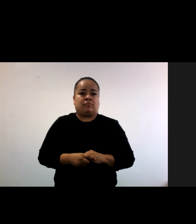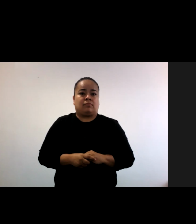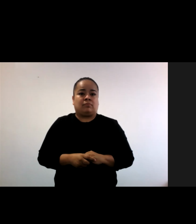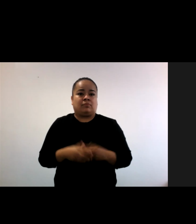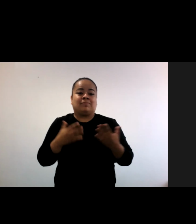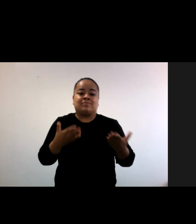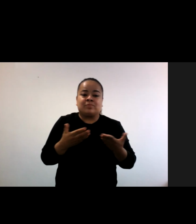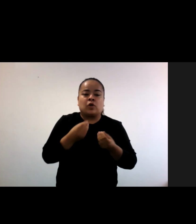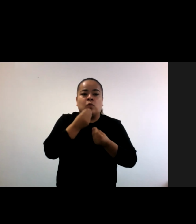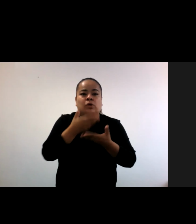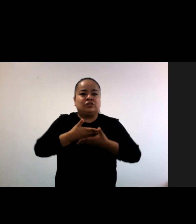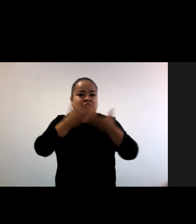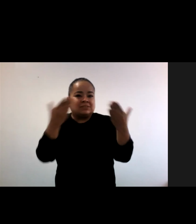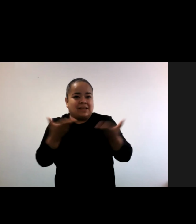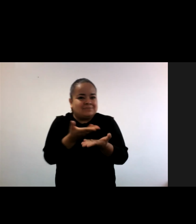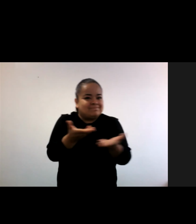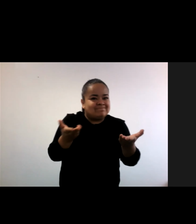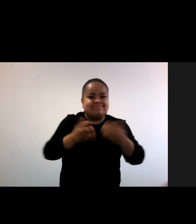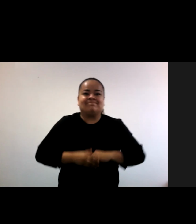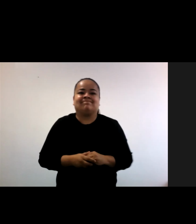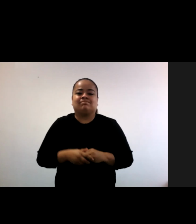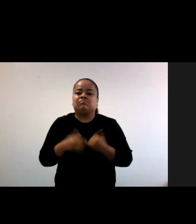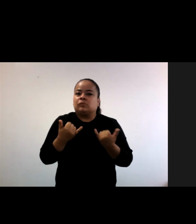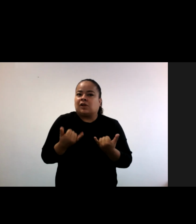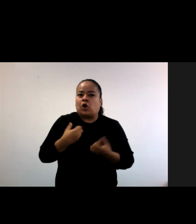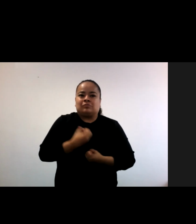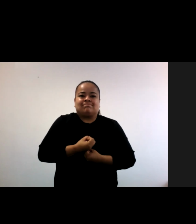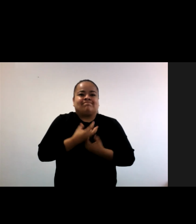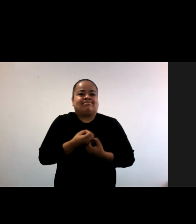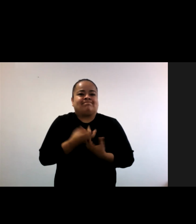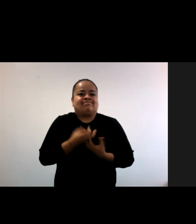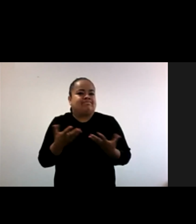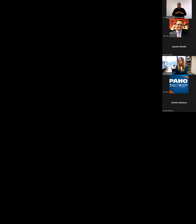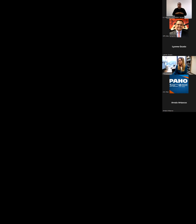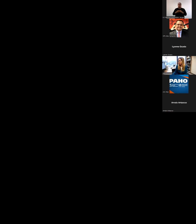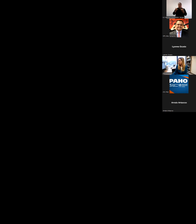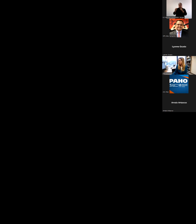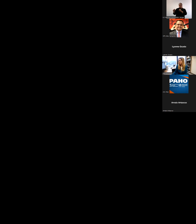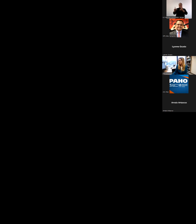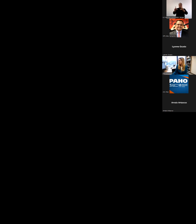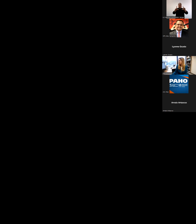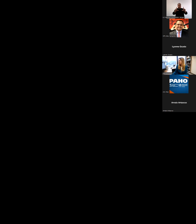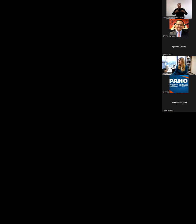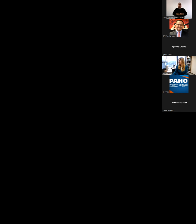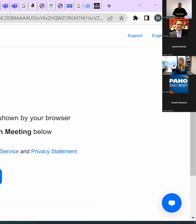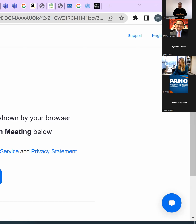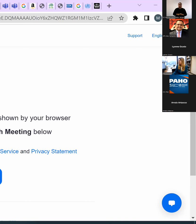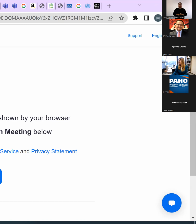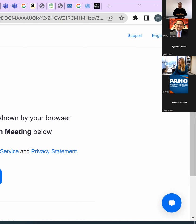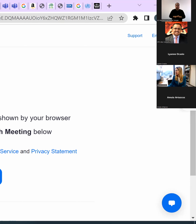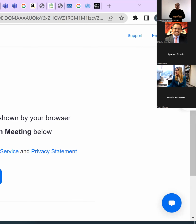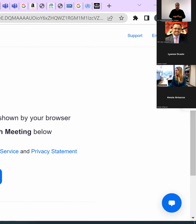Good morning, everybody. Thank you very much, Alex. I will join my screen.